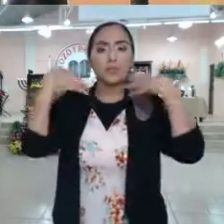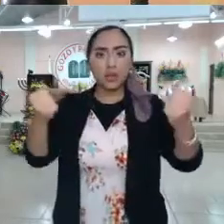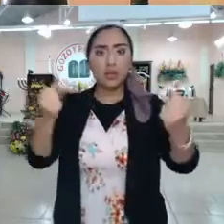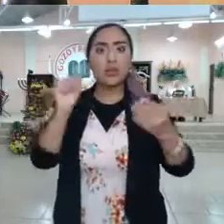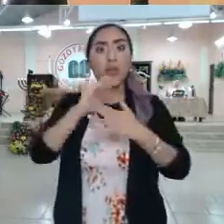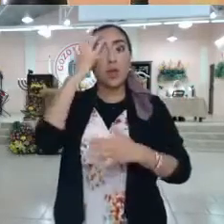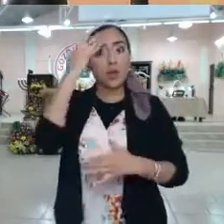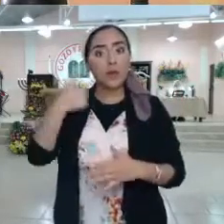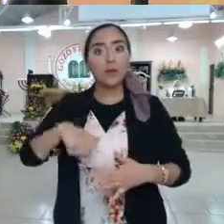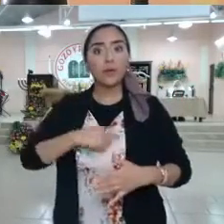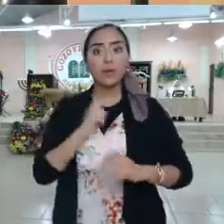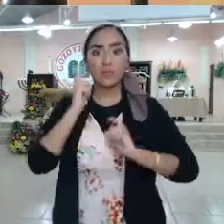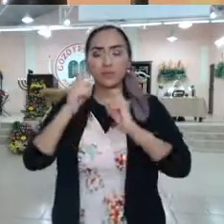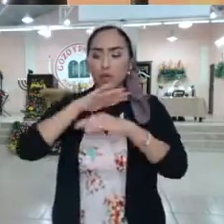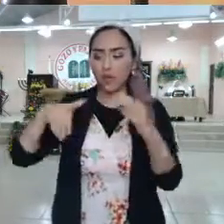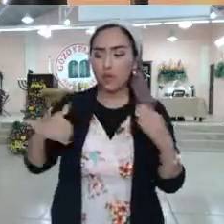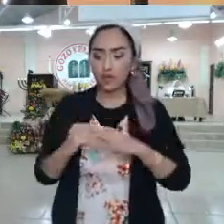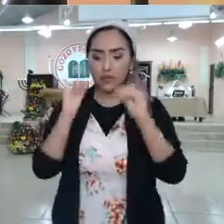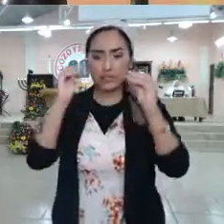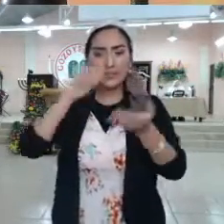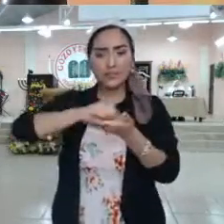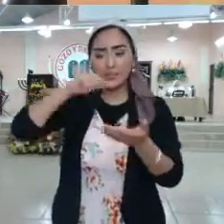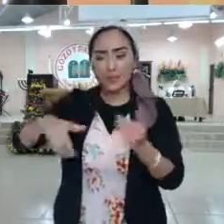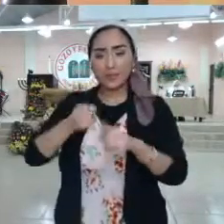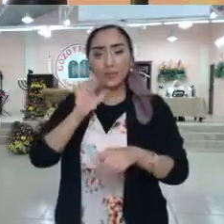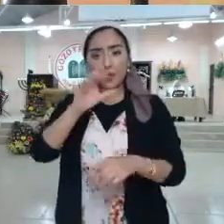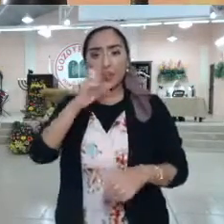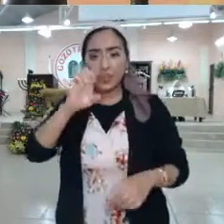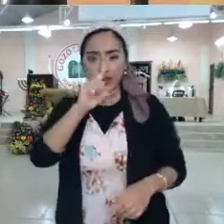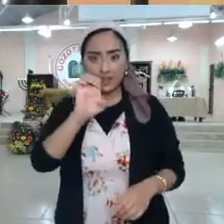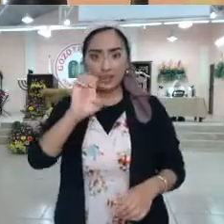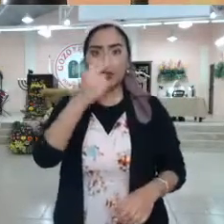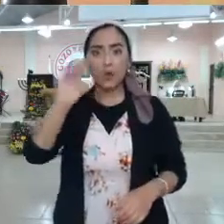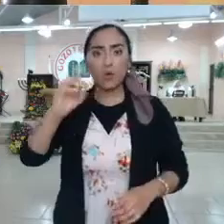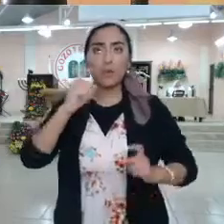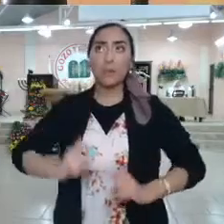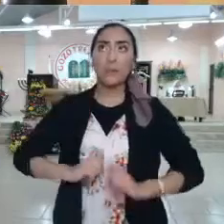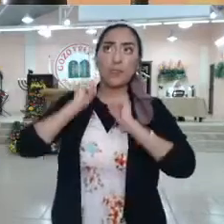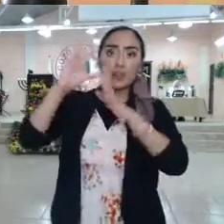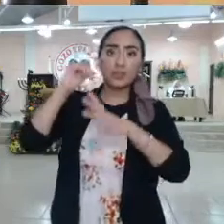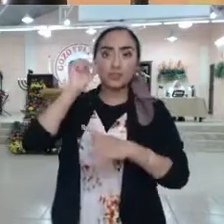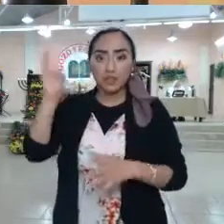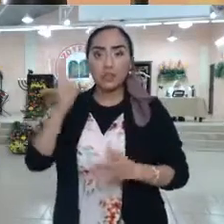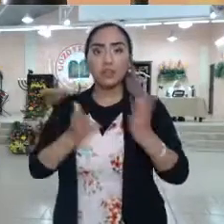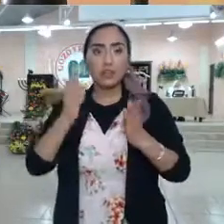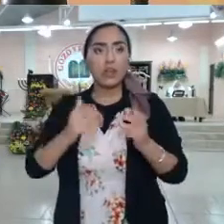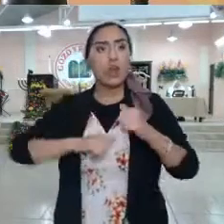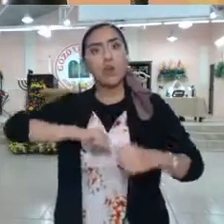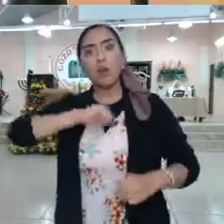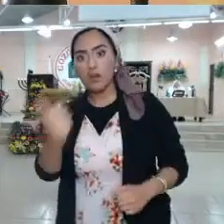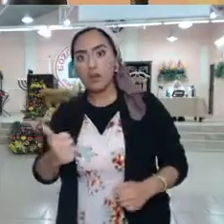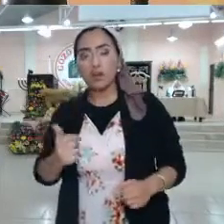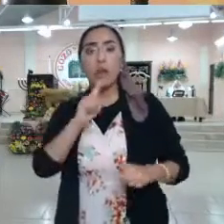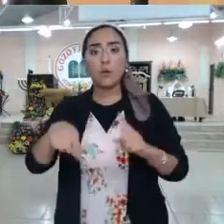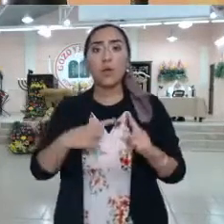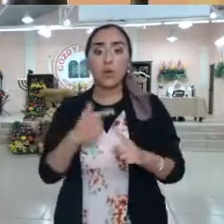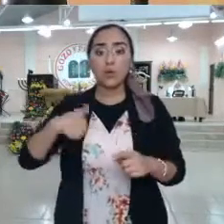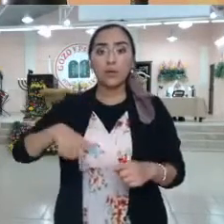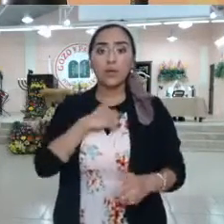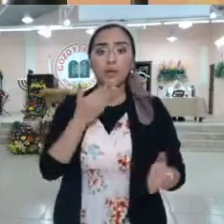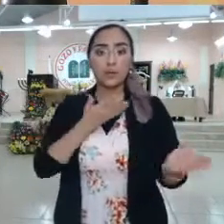to be stronger. That's why all of these things happen given for you to leave your ego and you give yourself to Joshua and the others to serve